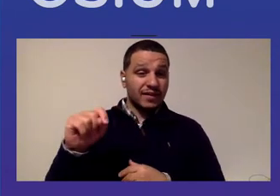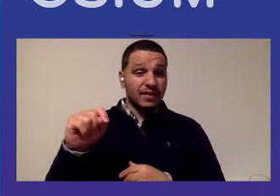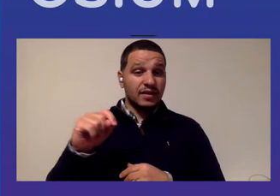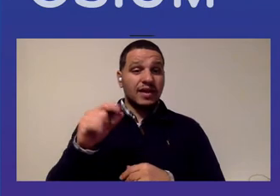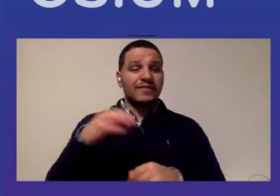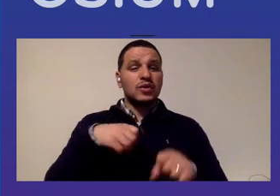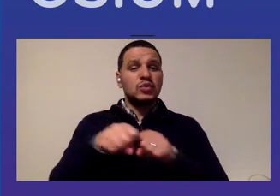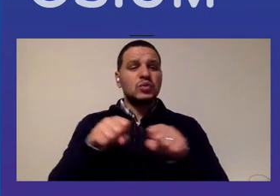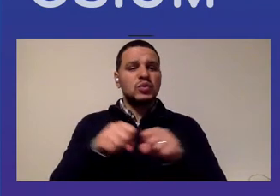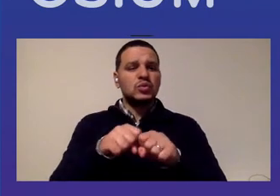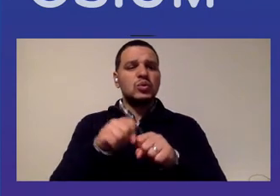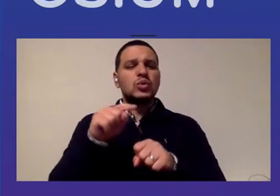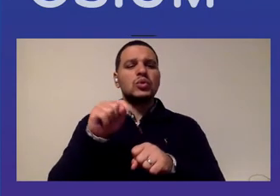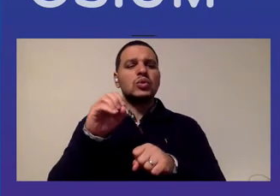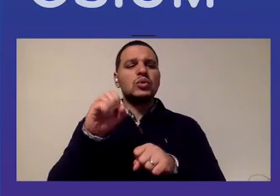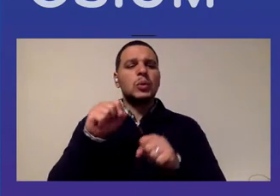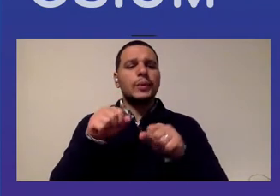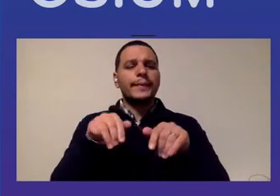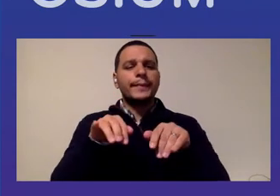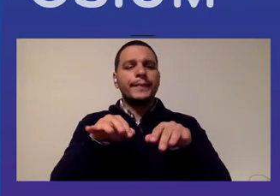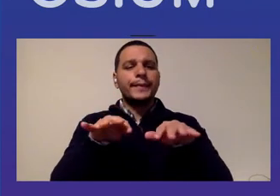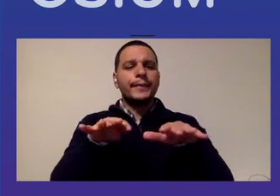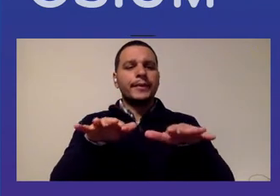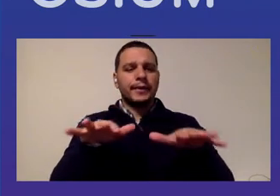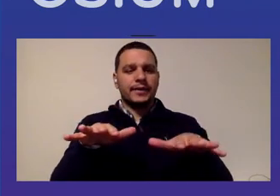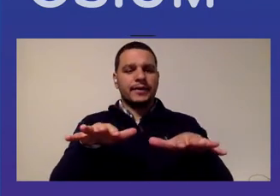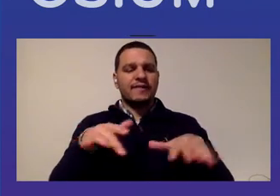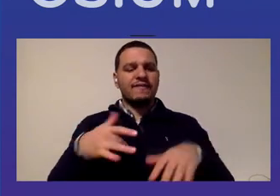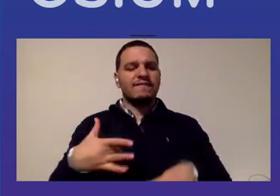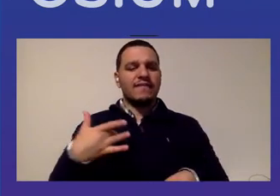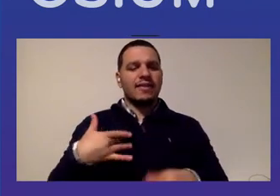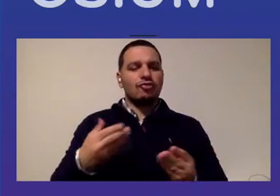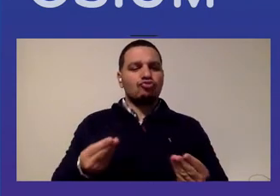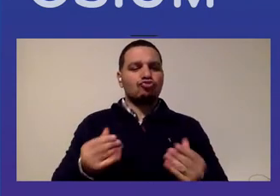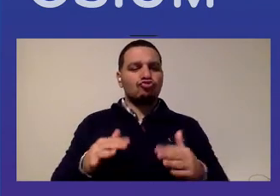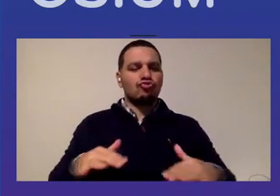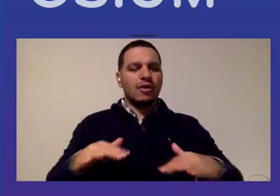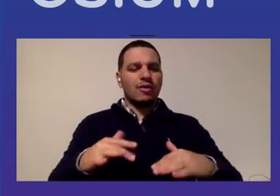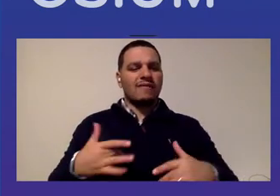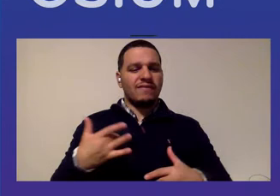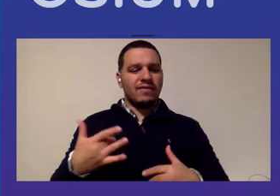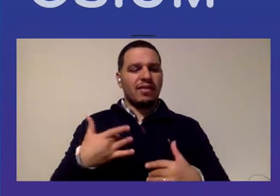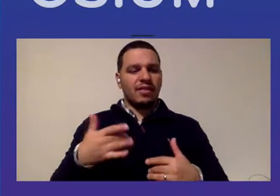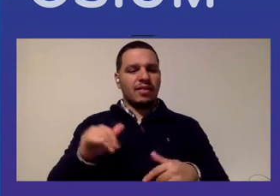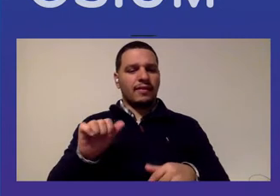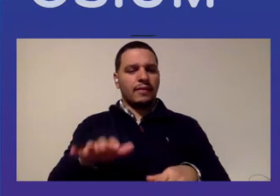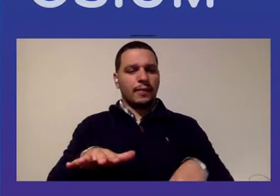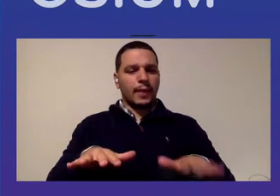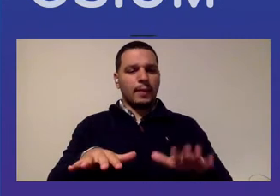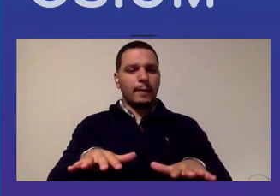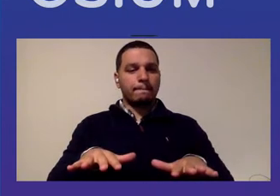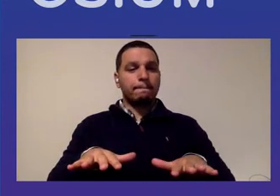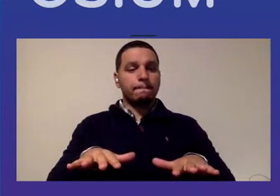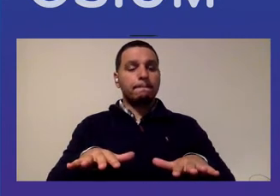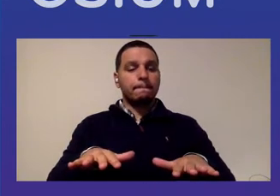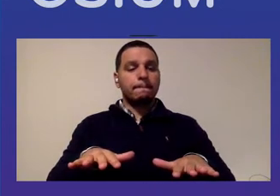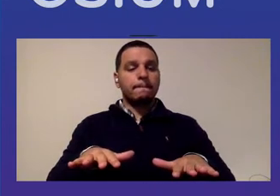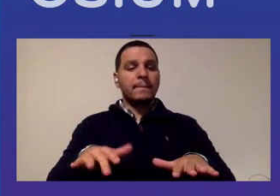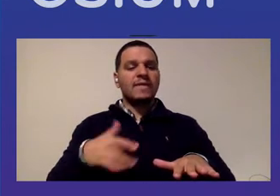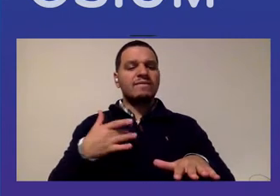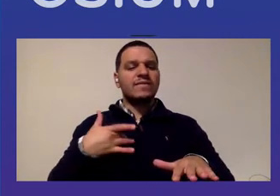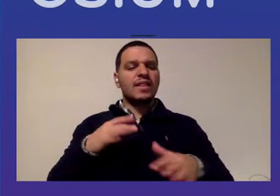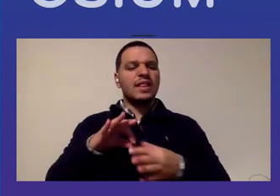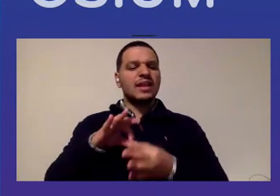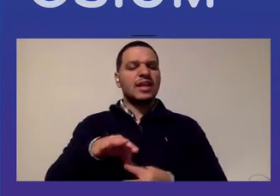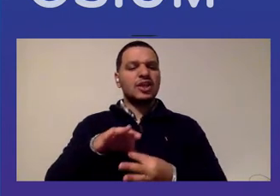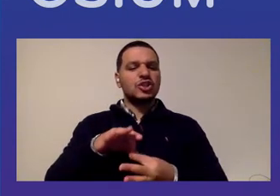be able to spread your toes. Feel the ground underneath you and then let the feet settle. And then feel the connection through